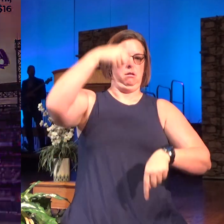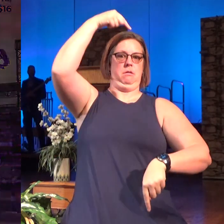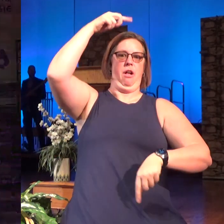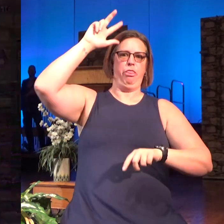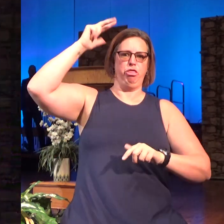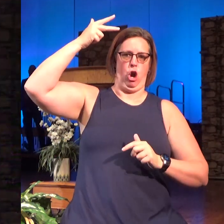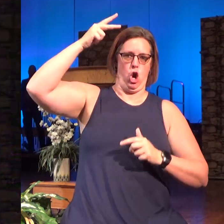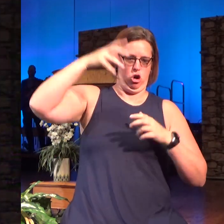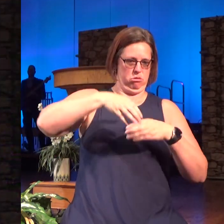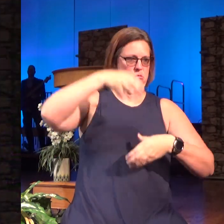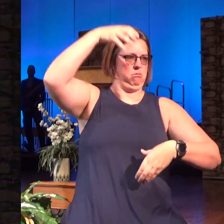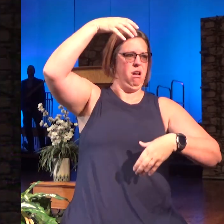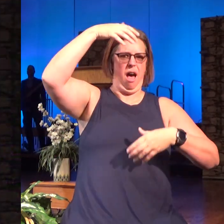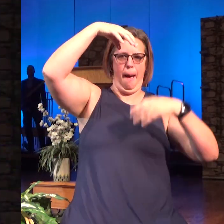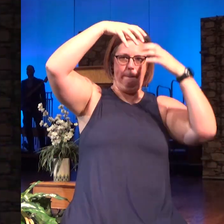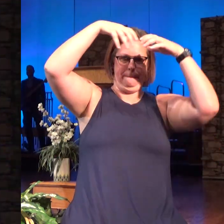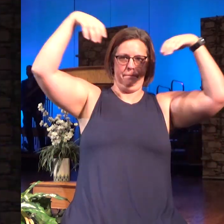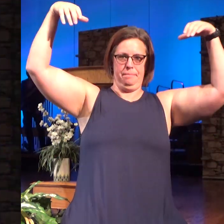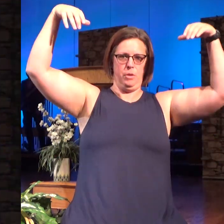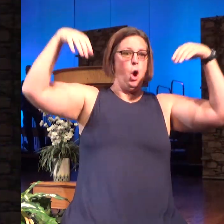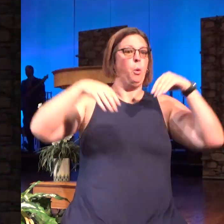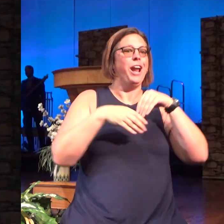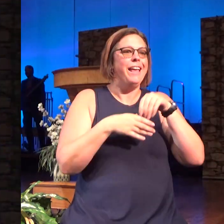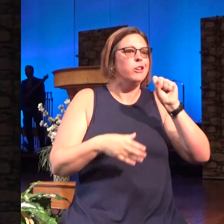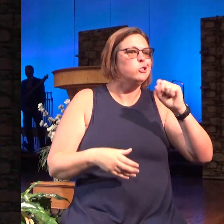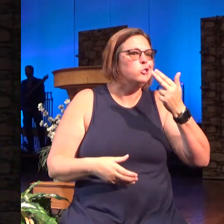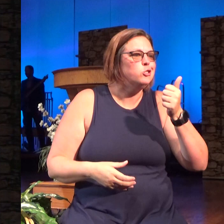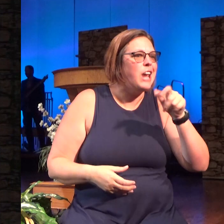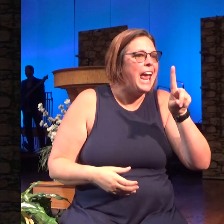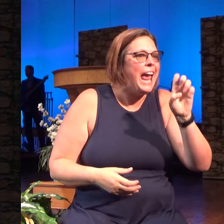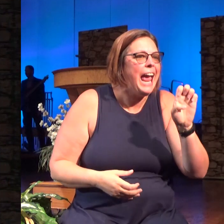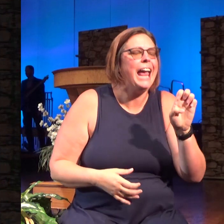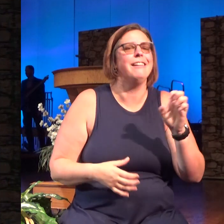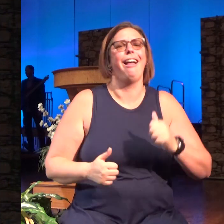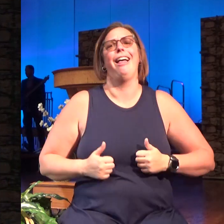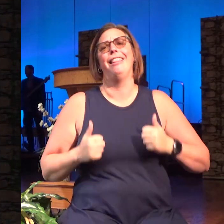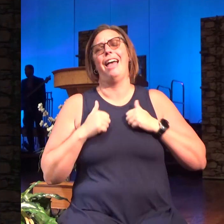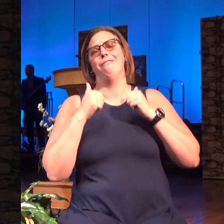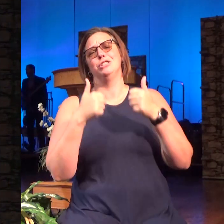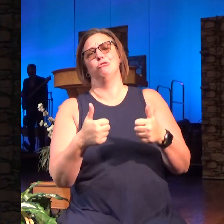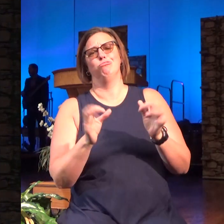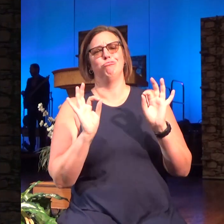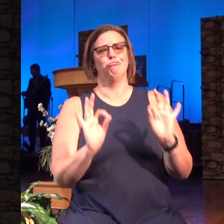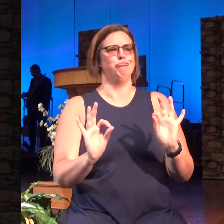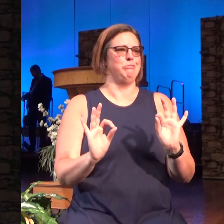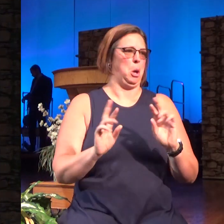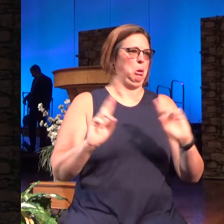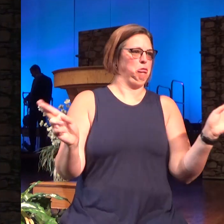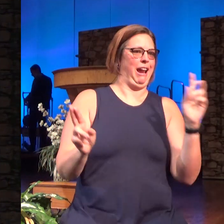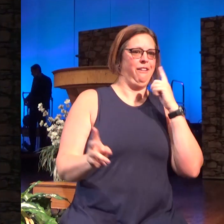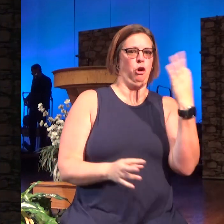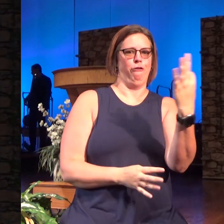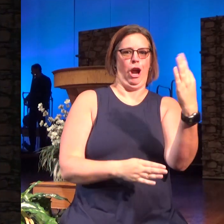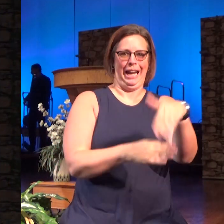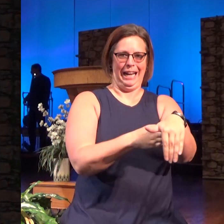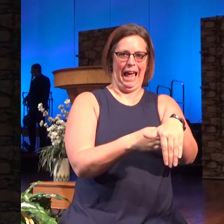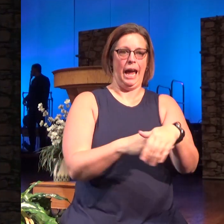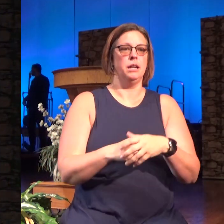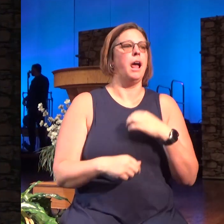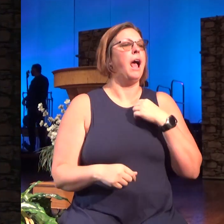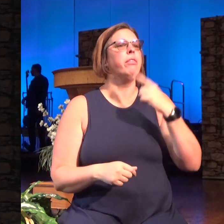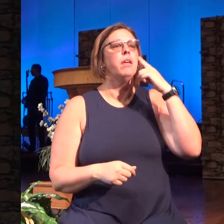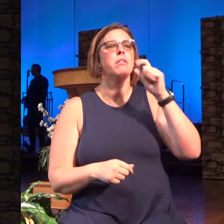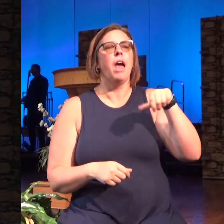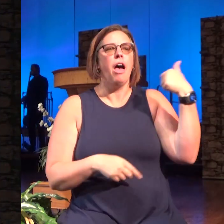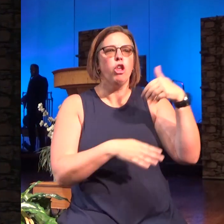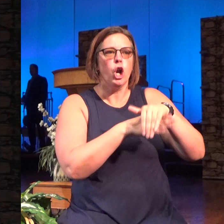people sit. And we're in the shade, and life is good. So, and I think people know this. The other night, Wynton